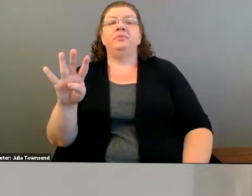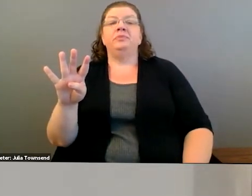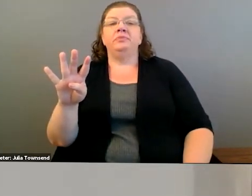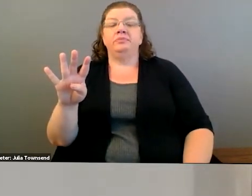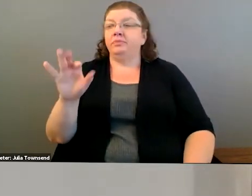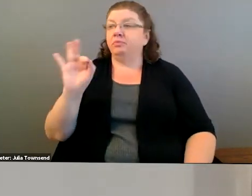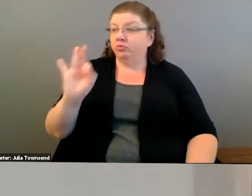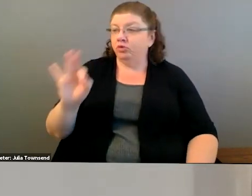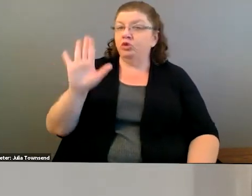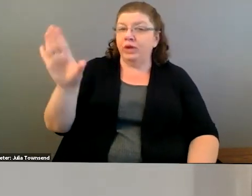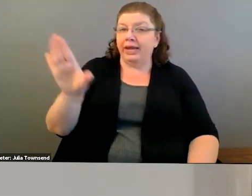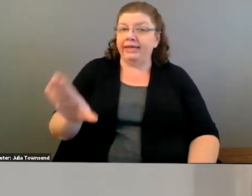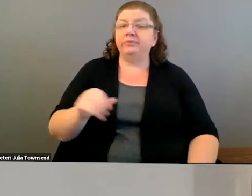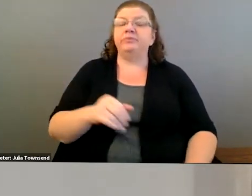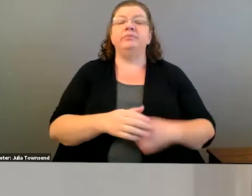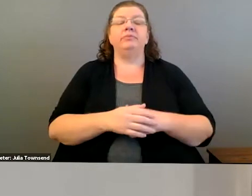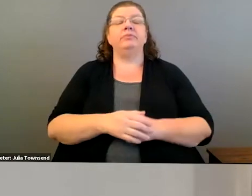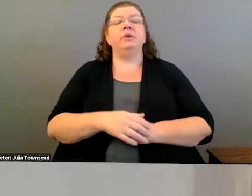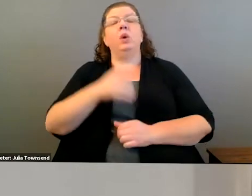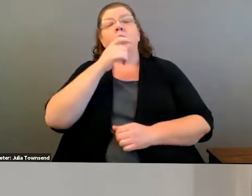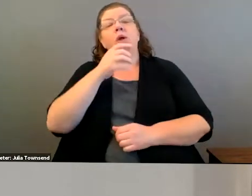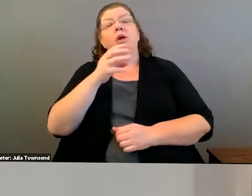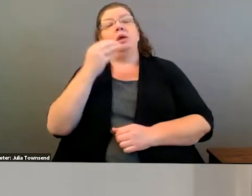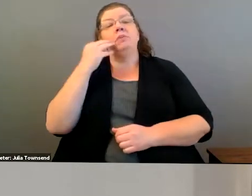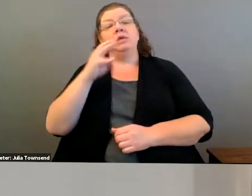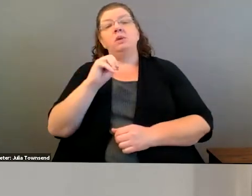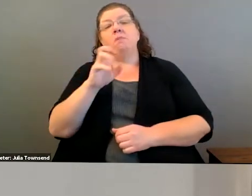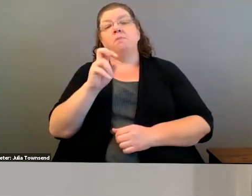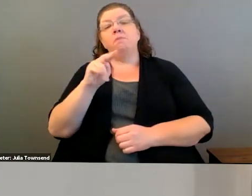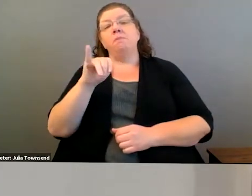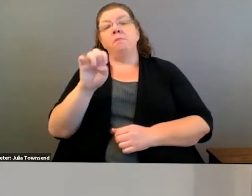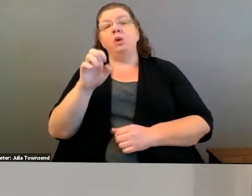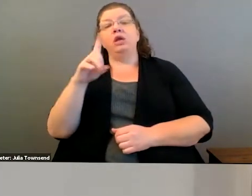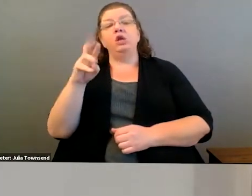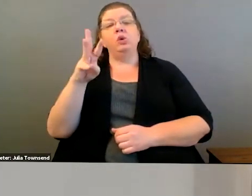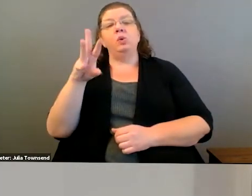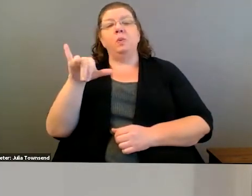Great. and that is Ms. Moni Duet.